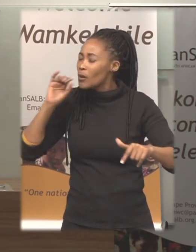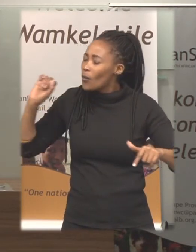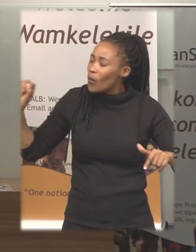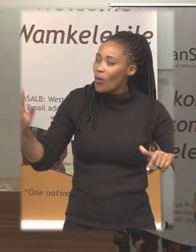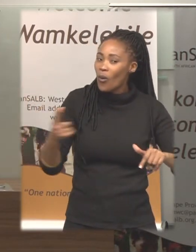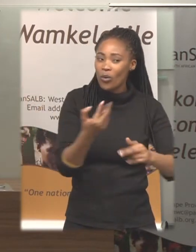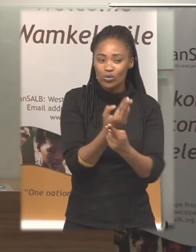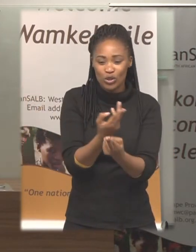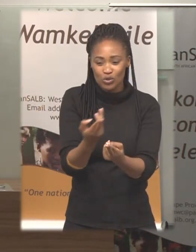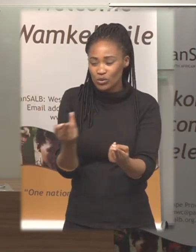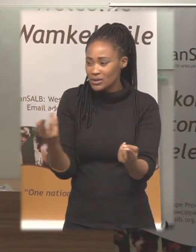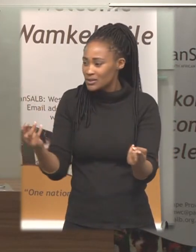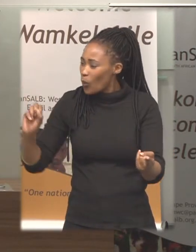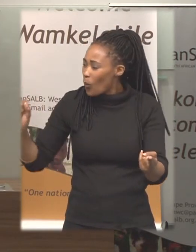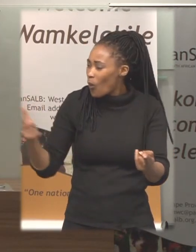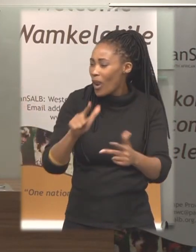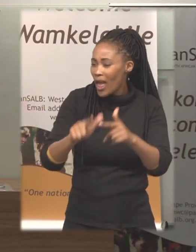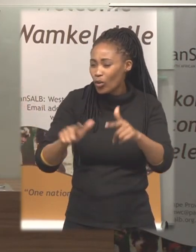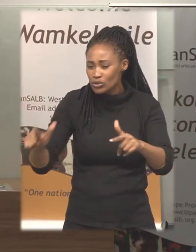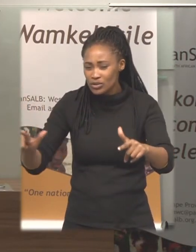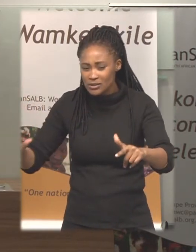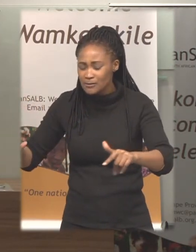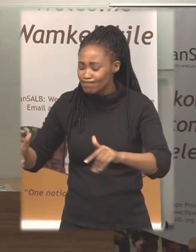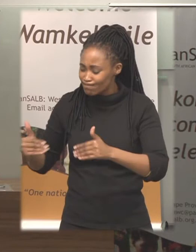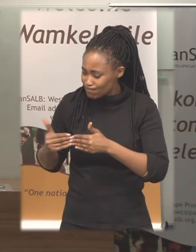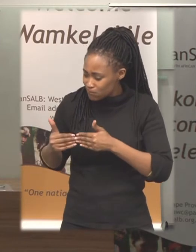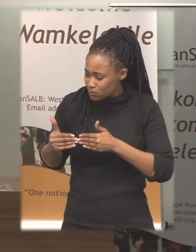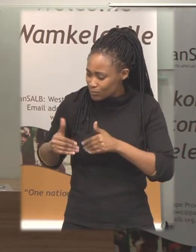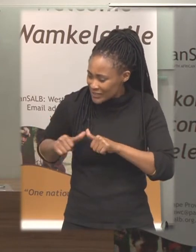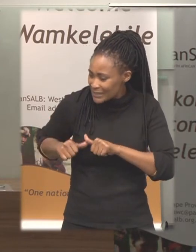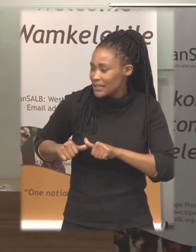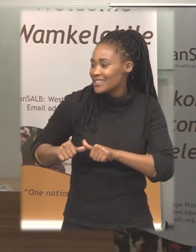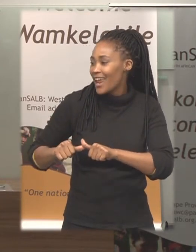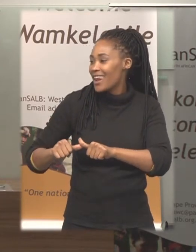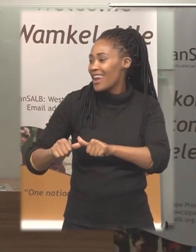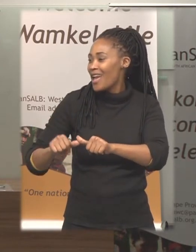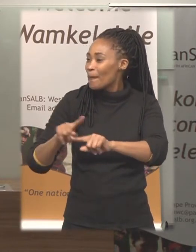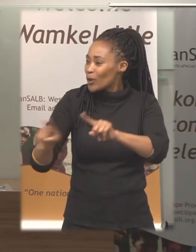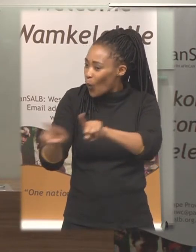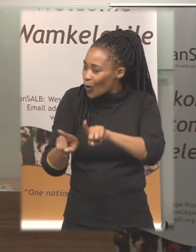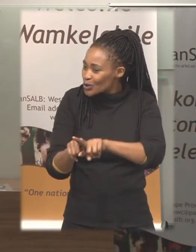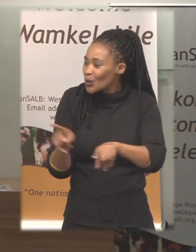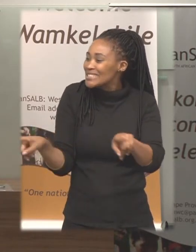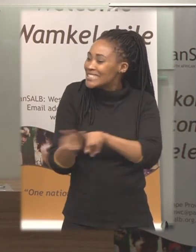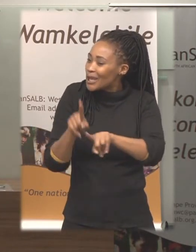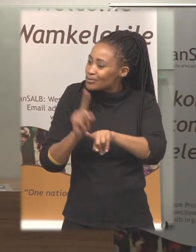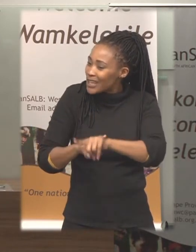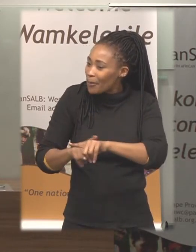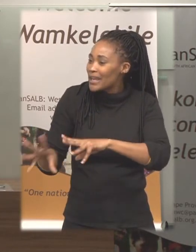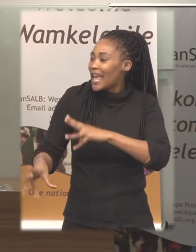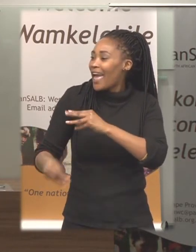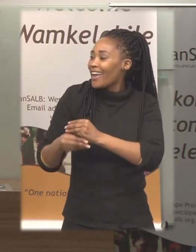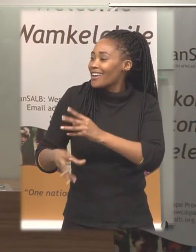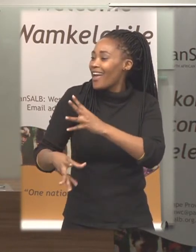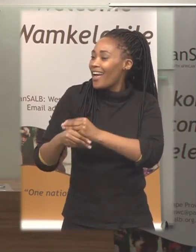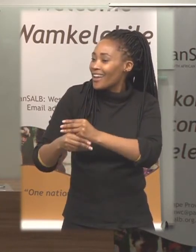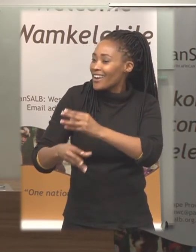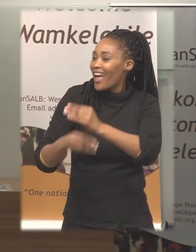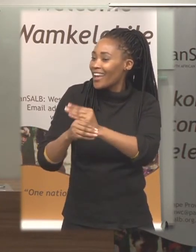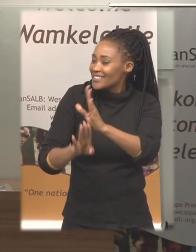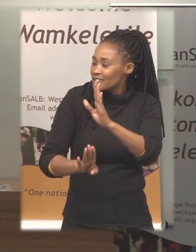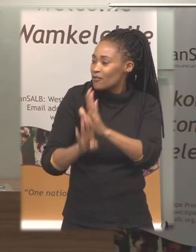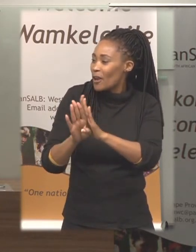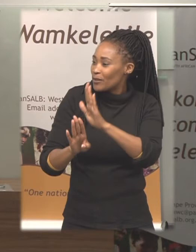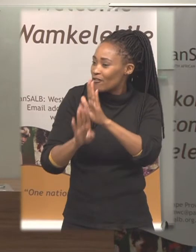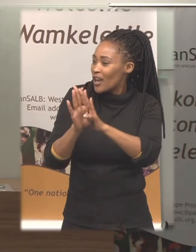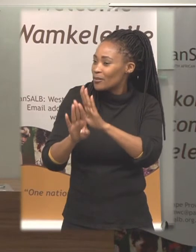in the repertoire and not just maintaining, but developing, advancing all the resources in the repertoire. Not just maintaining